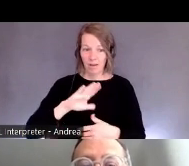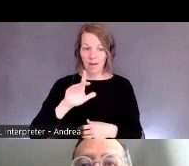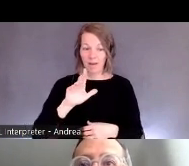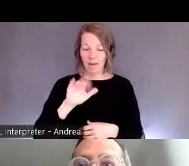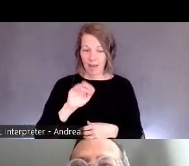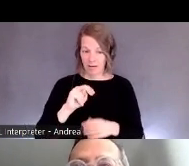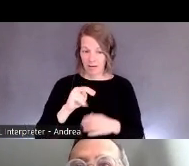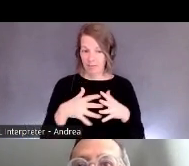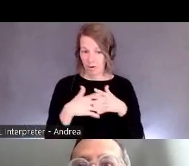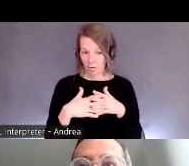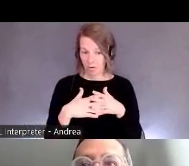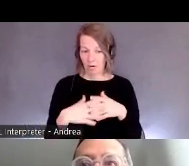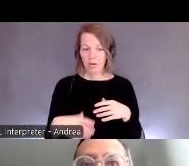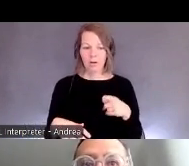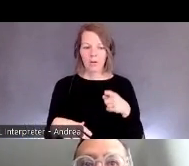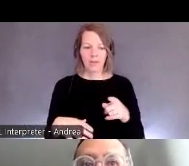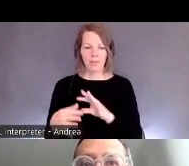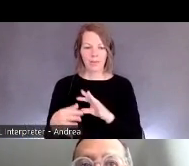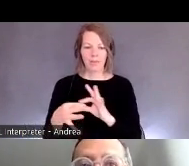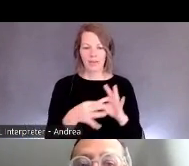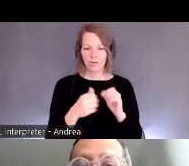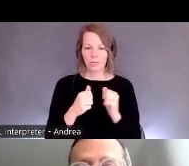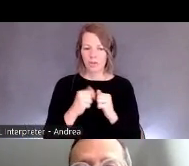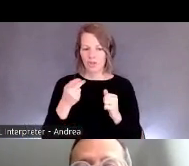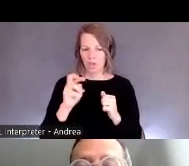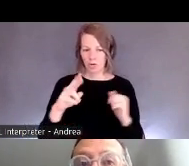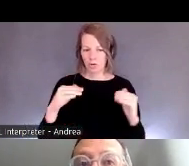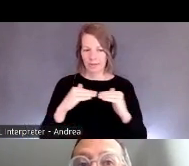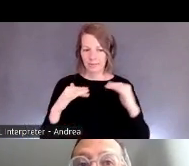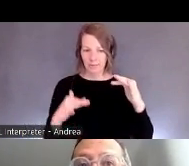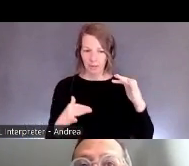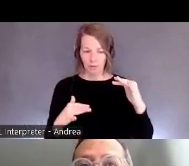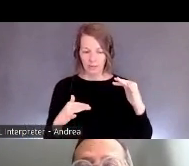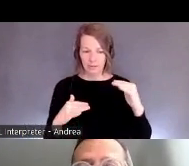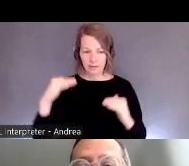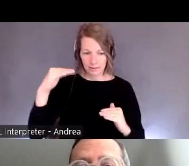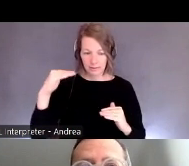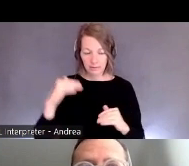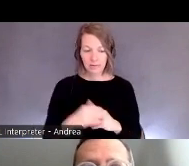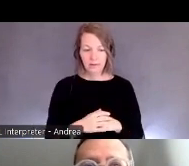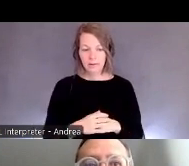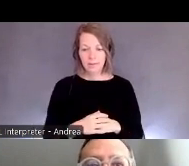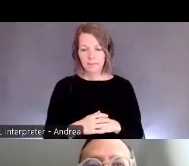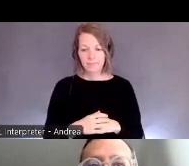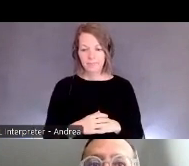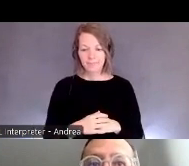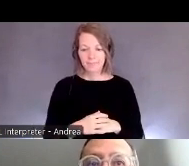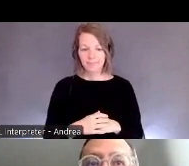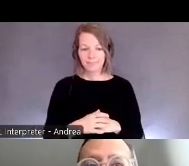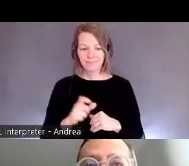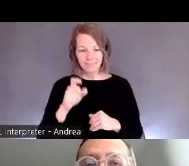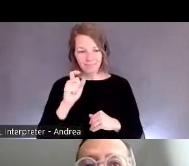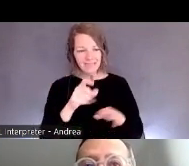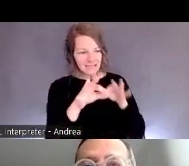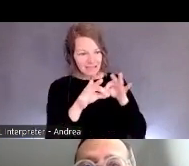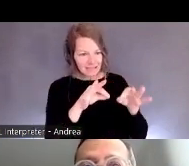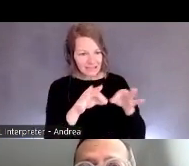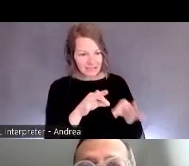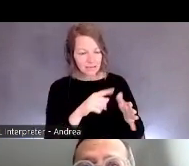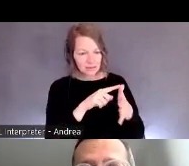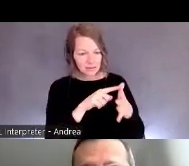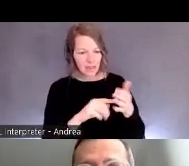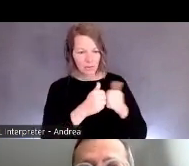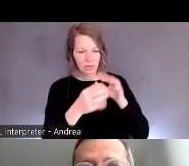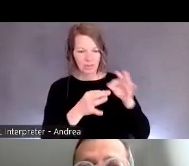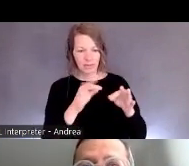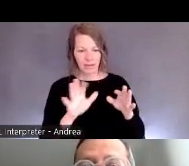characteristics and the relation with gender disparities. And they have to take care of how to